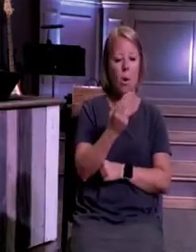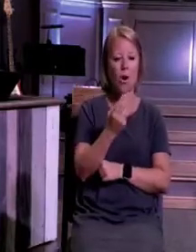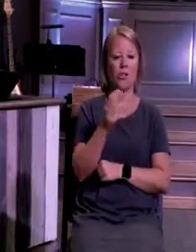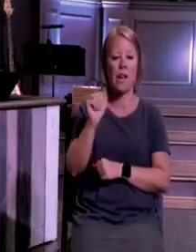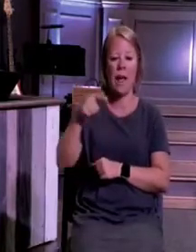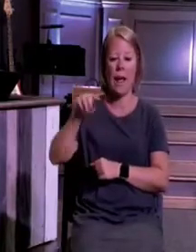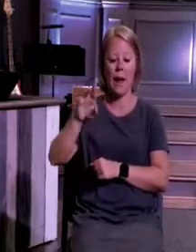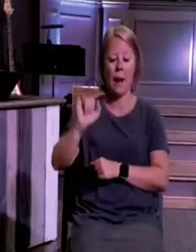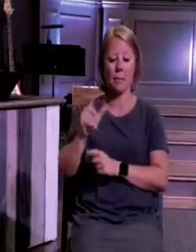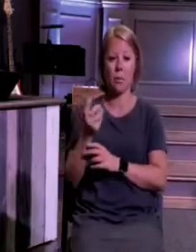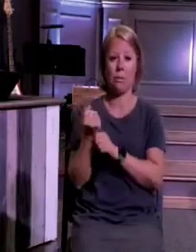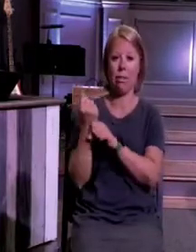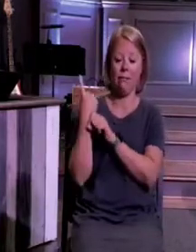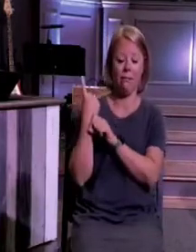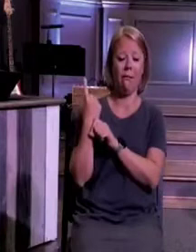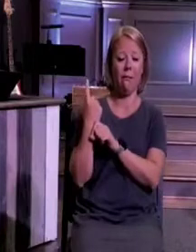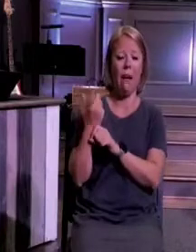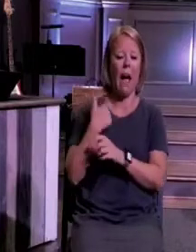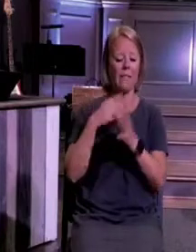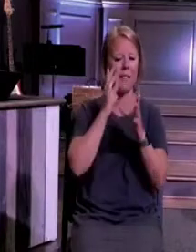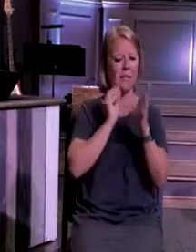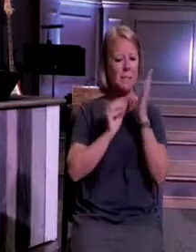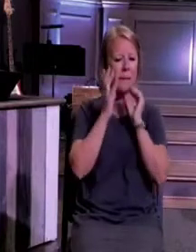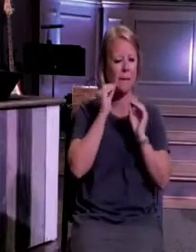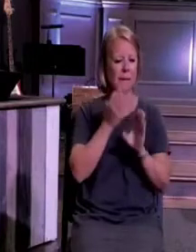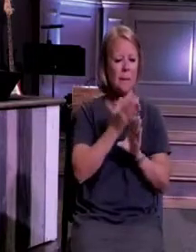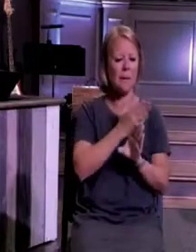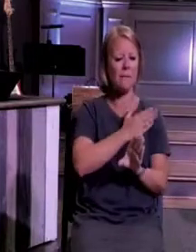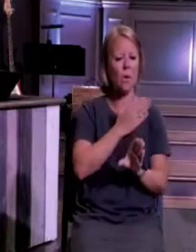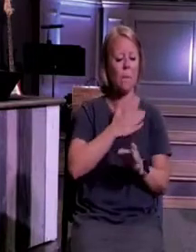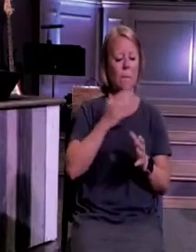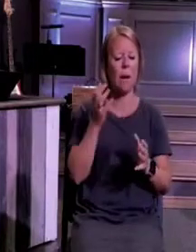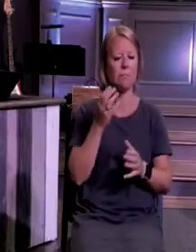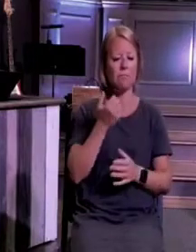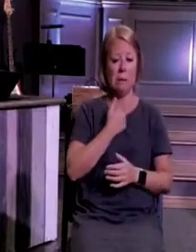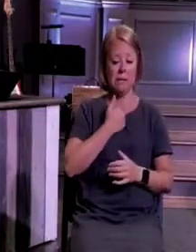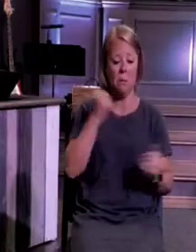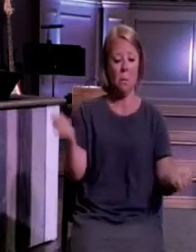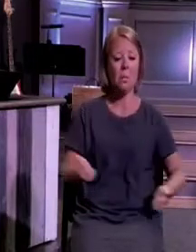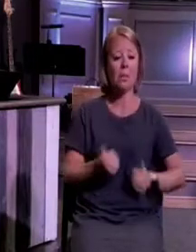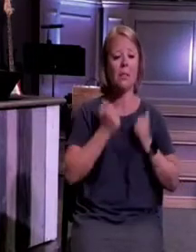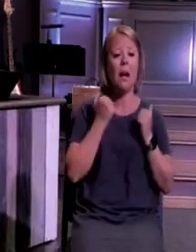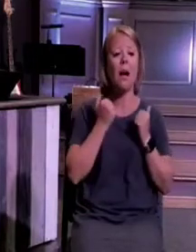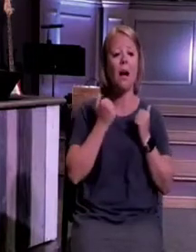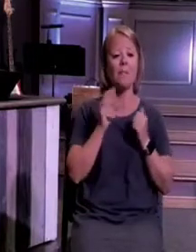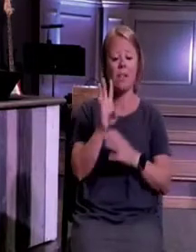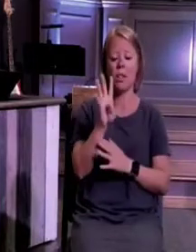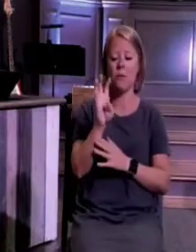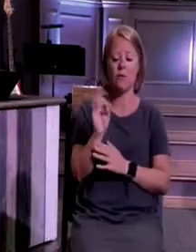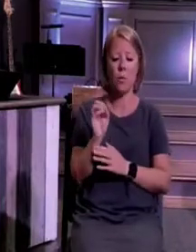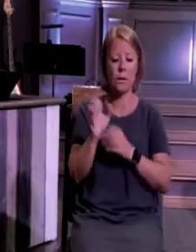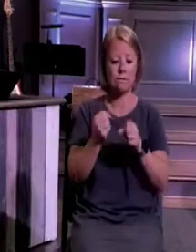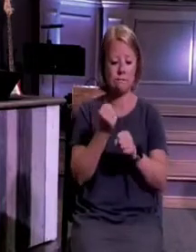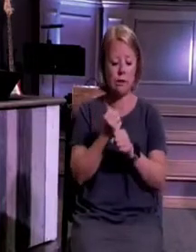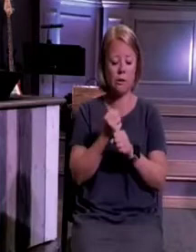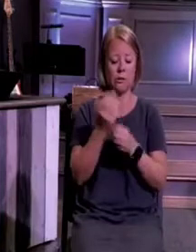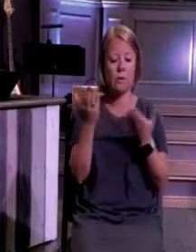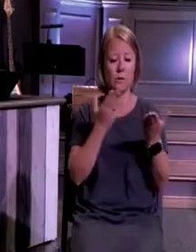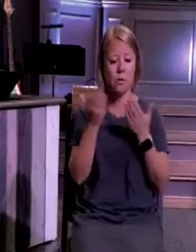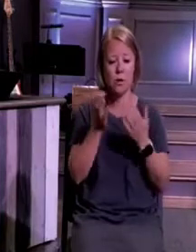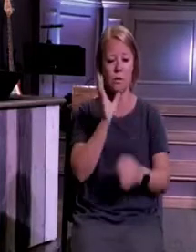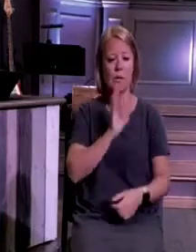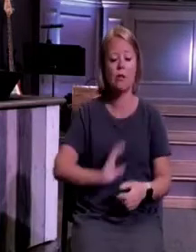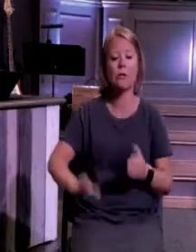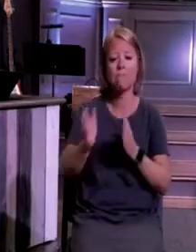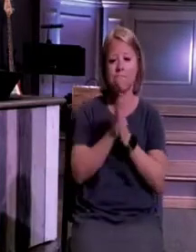last year. I've experienced it before in my own life in the past 40 years of serving Christ diligently